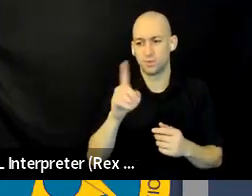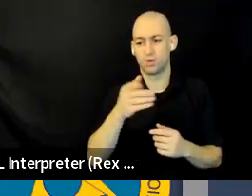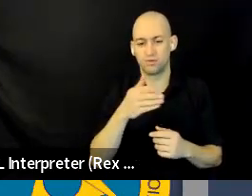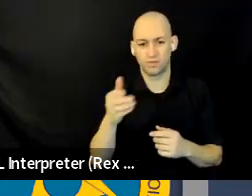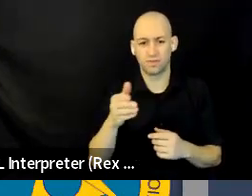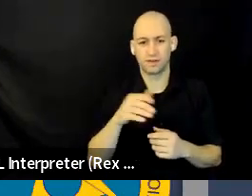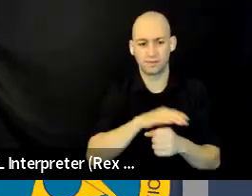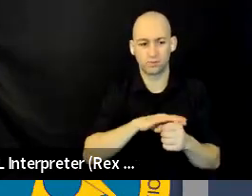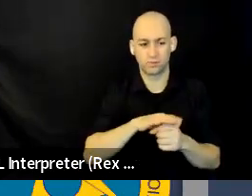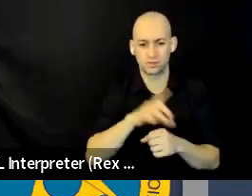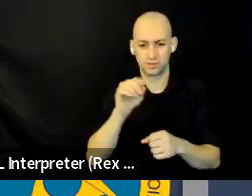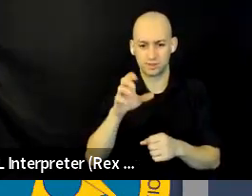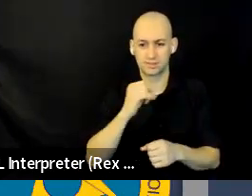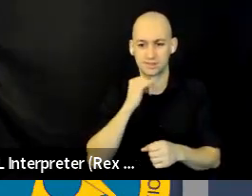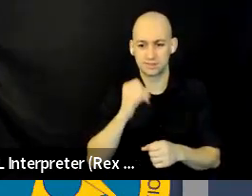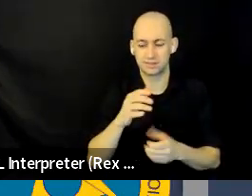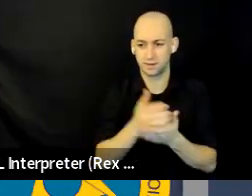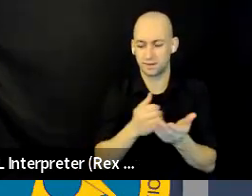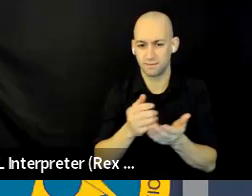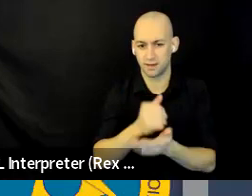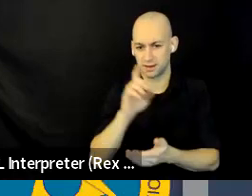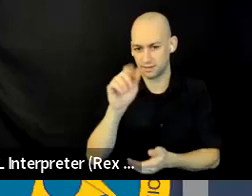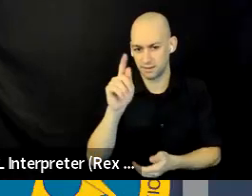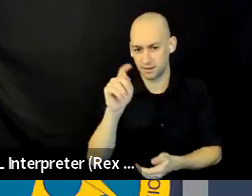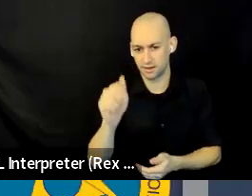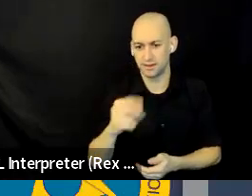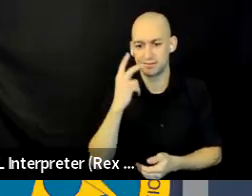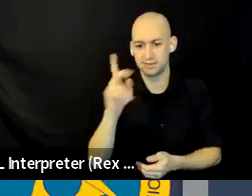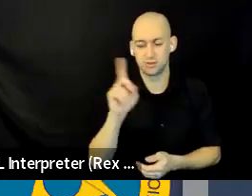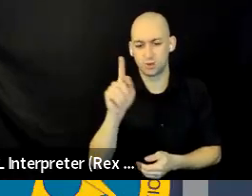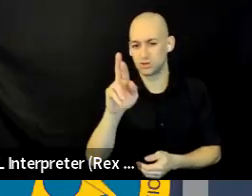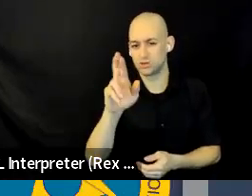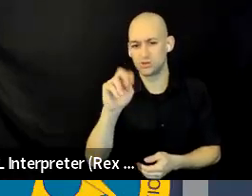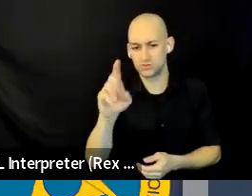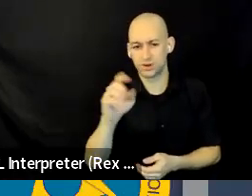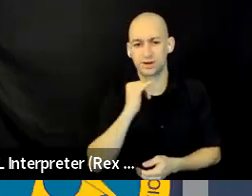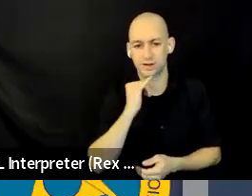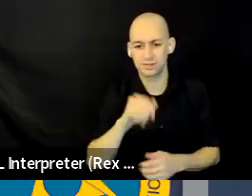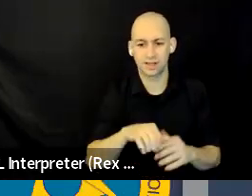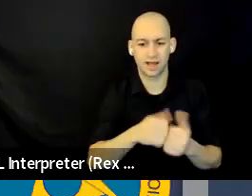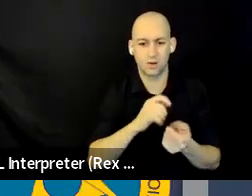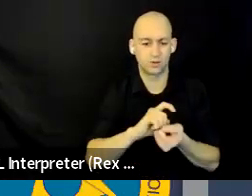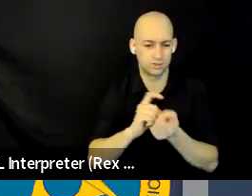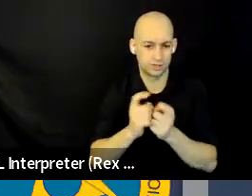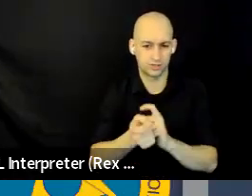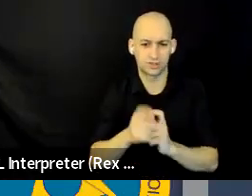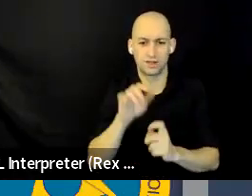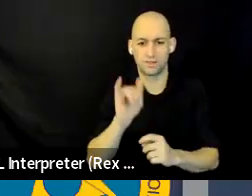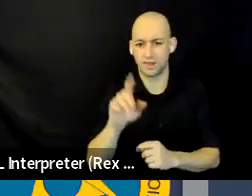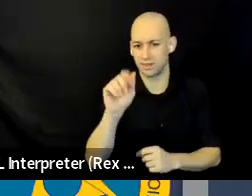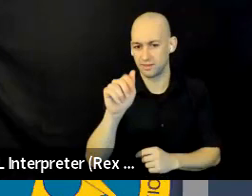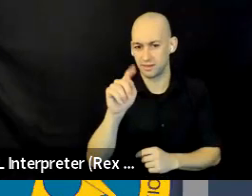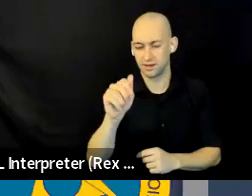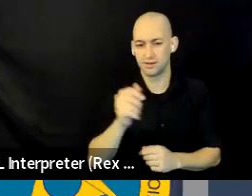as well as Caltrans, is they actually collect data to see where the trends are, how those trends are changing. And then that data feeds into